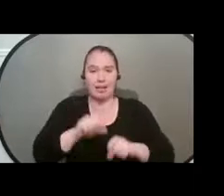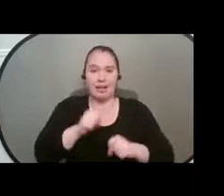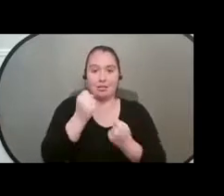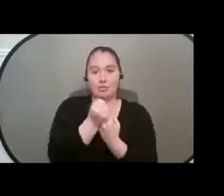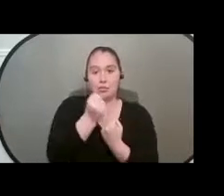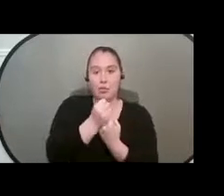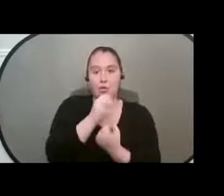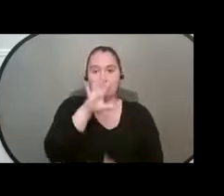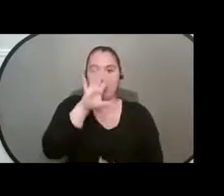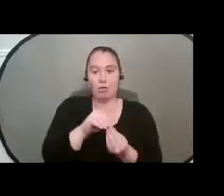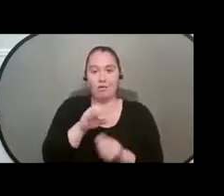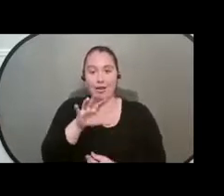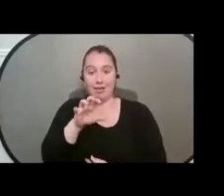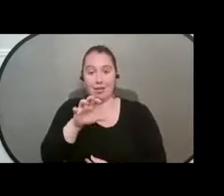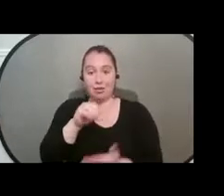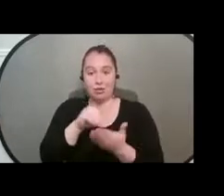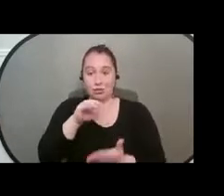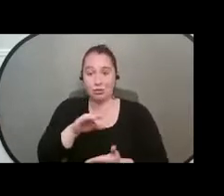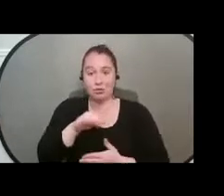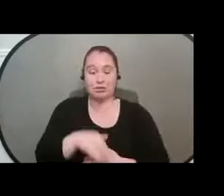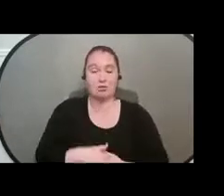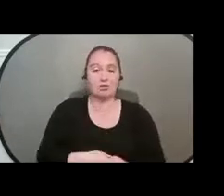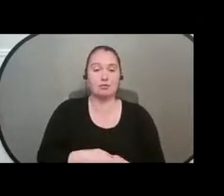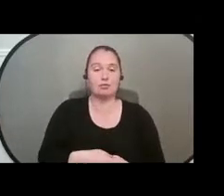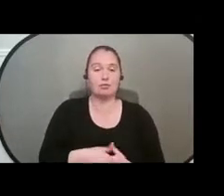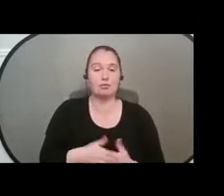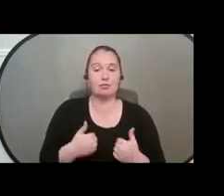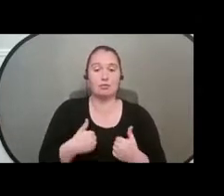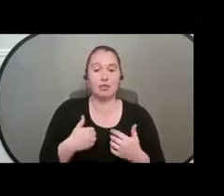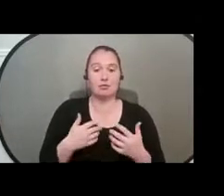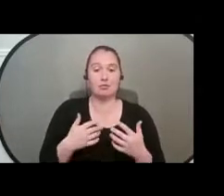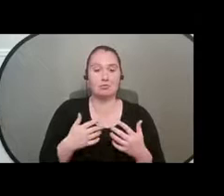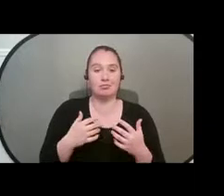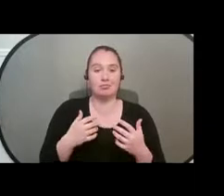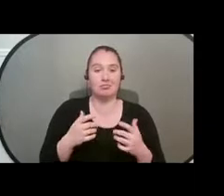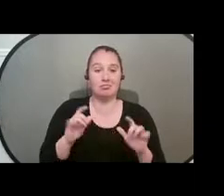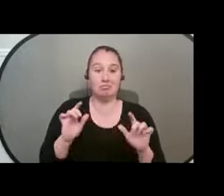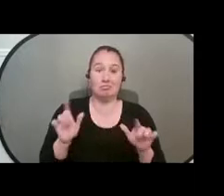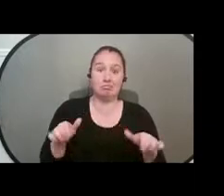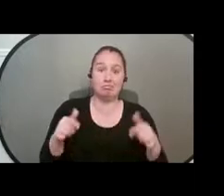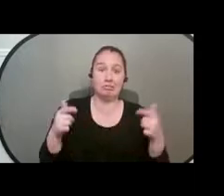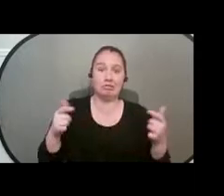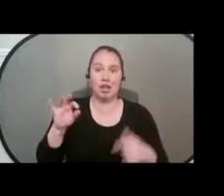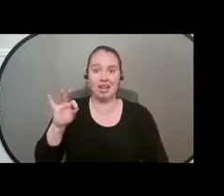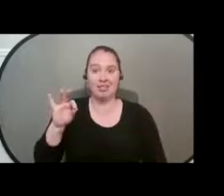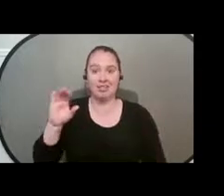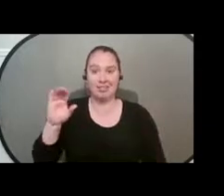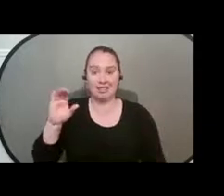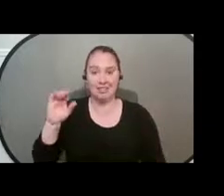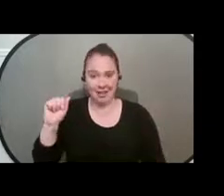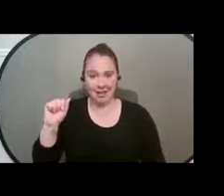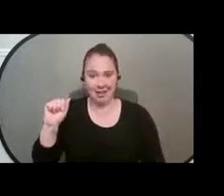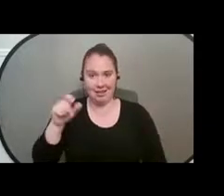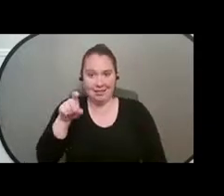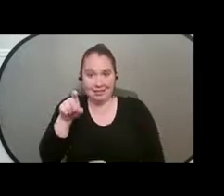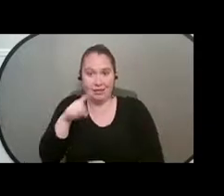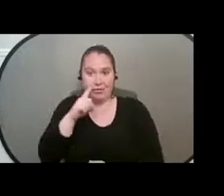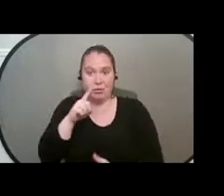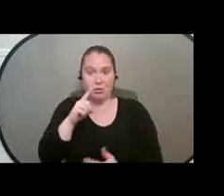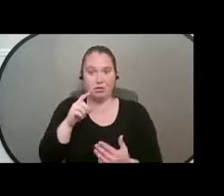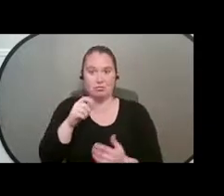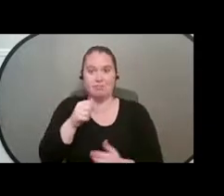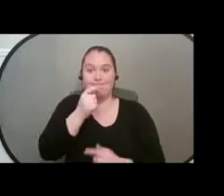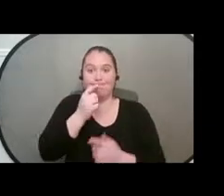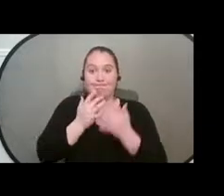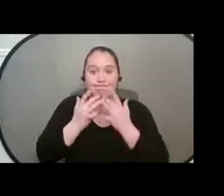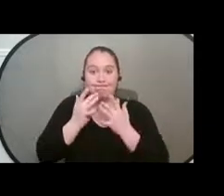students. And ultimately has a large FCA need just to maintain the building here at the bare minimum level. We